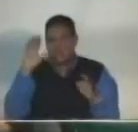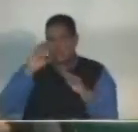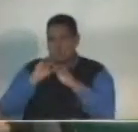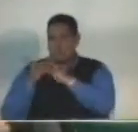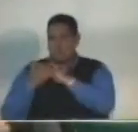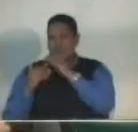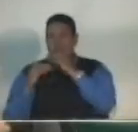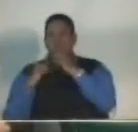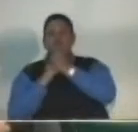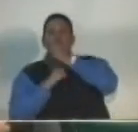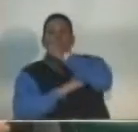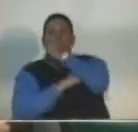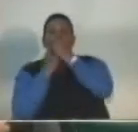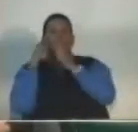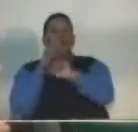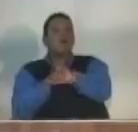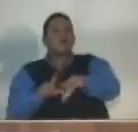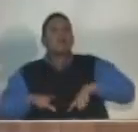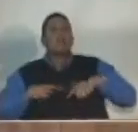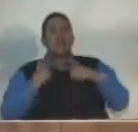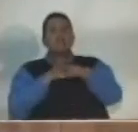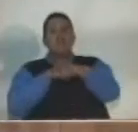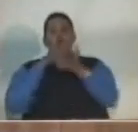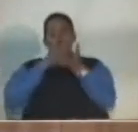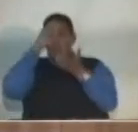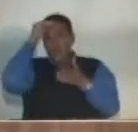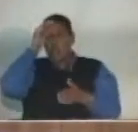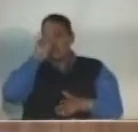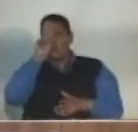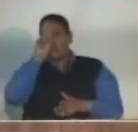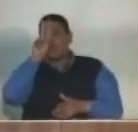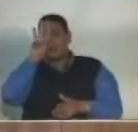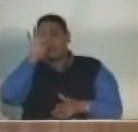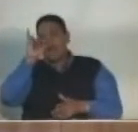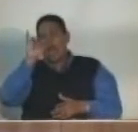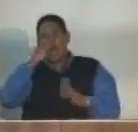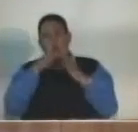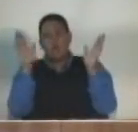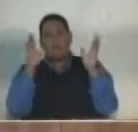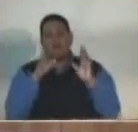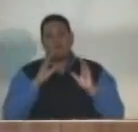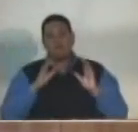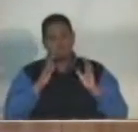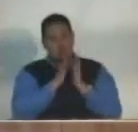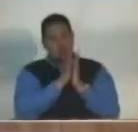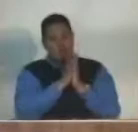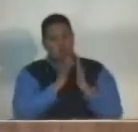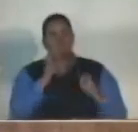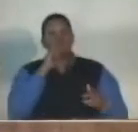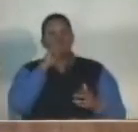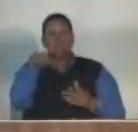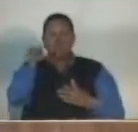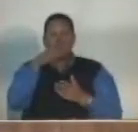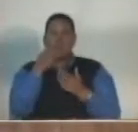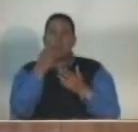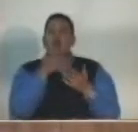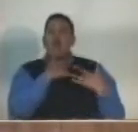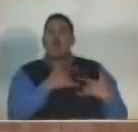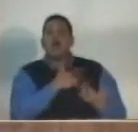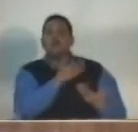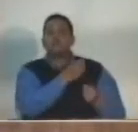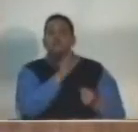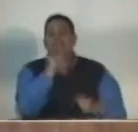Jamaica Foundation for Lifelong Learning, the UWI Open Campus, Heart Trust NTA, the Library Service, and the